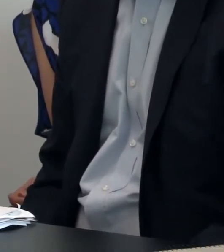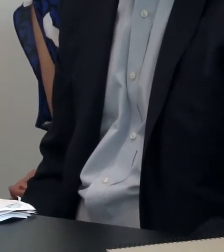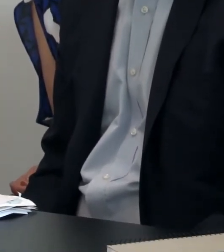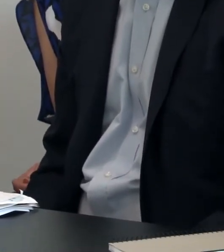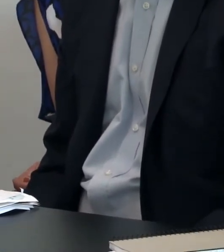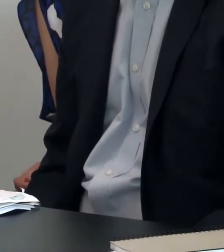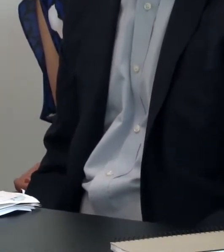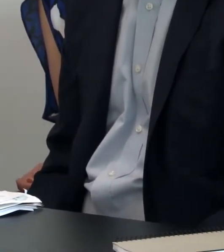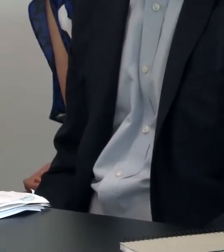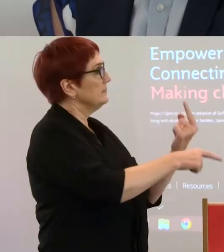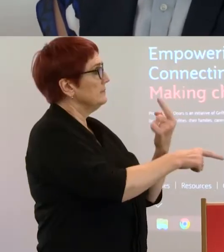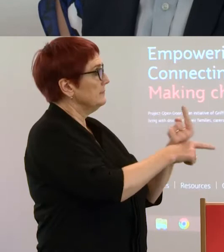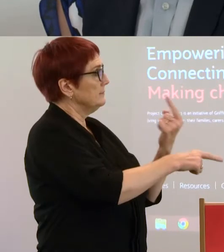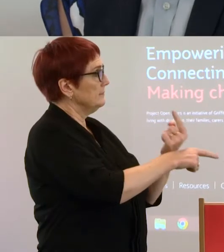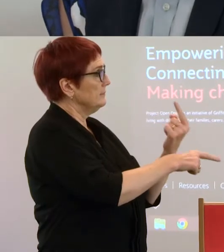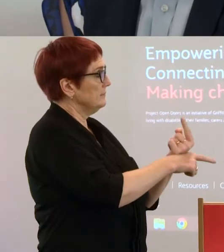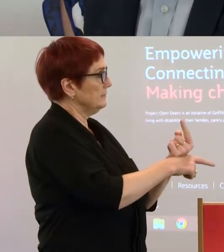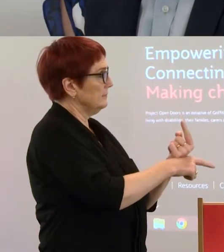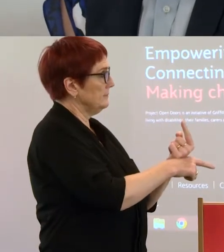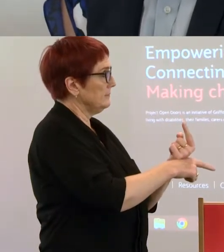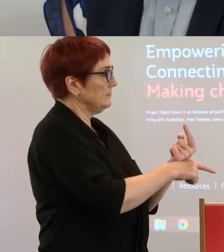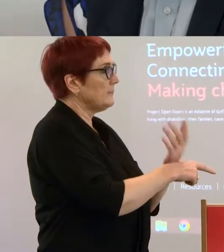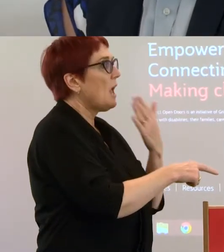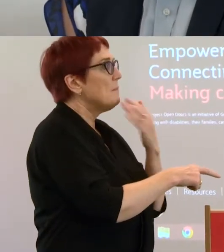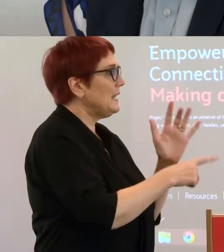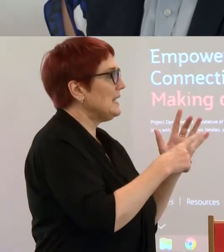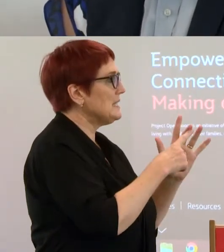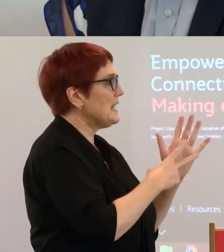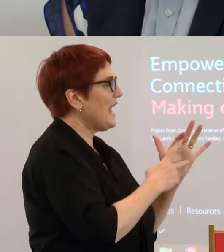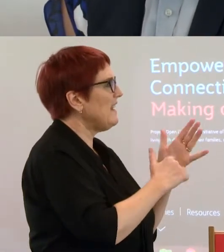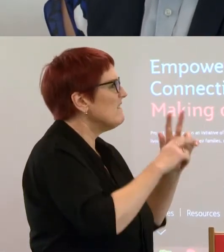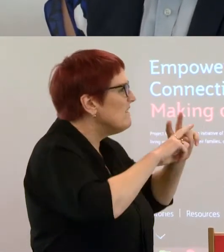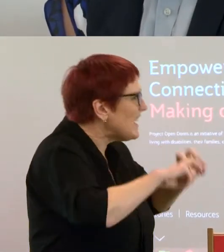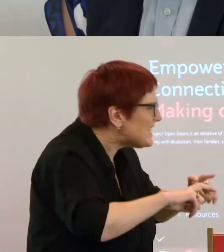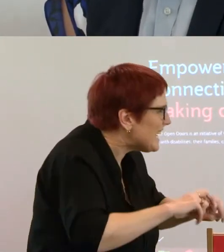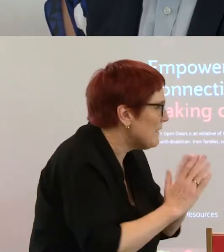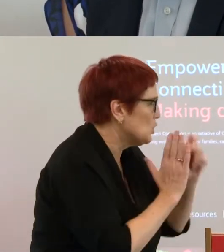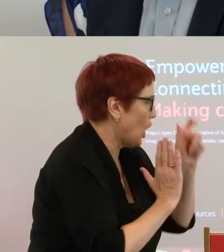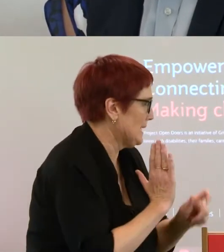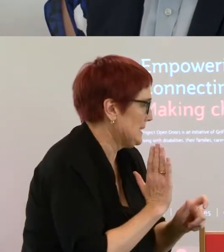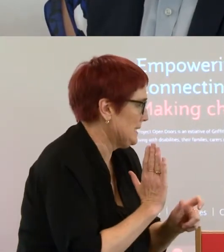My final comment is to be investigative journalists, not